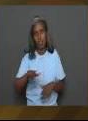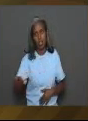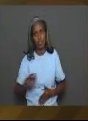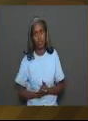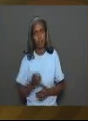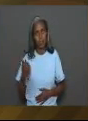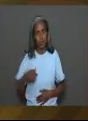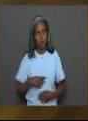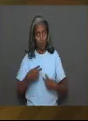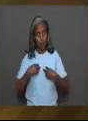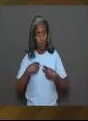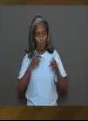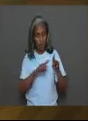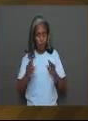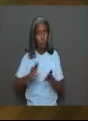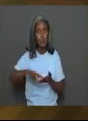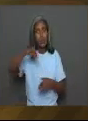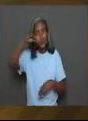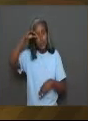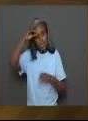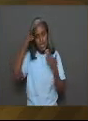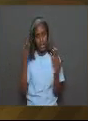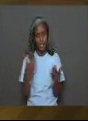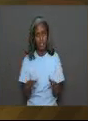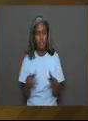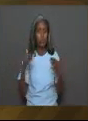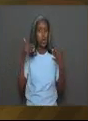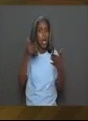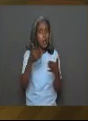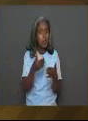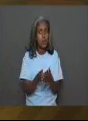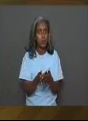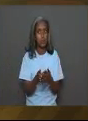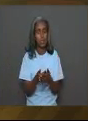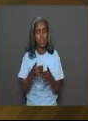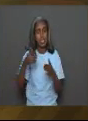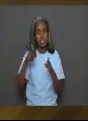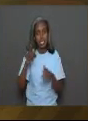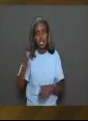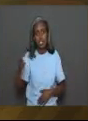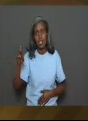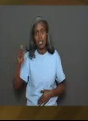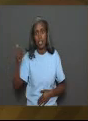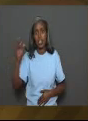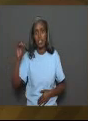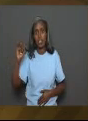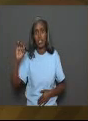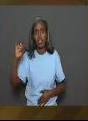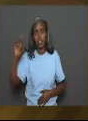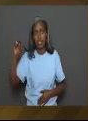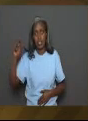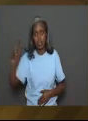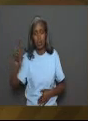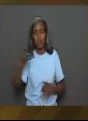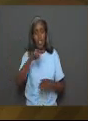line. We have also learned to approximate the gradient of